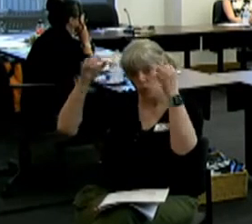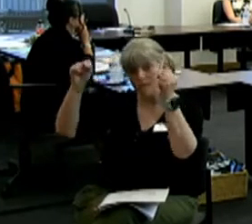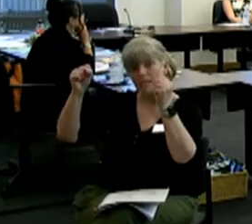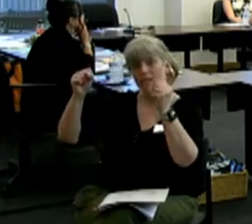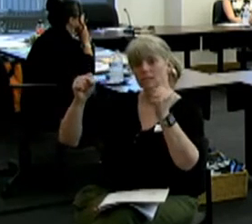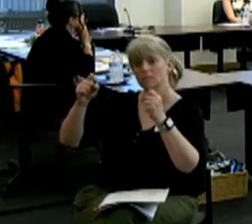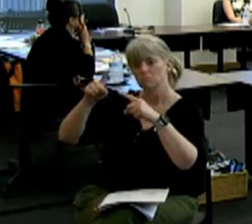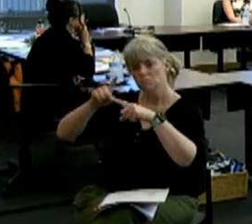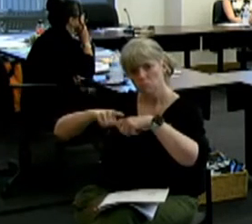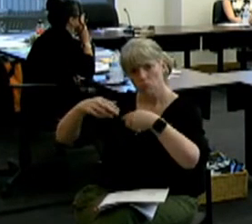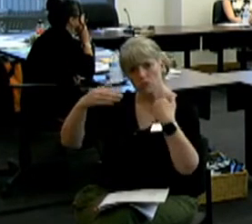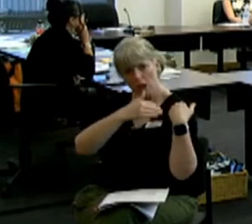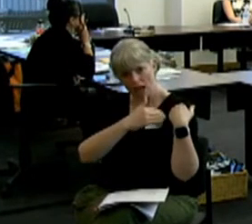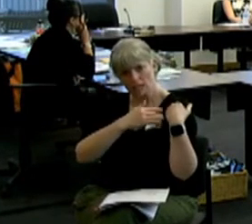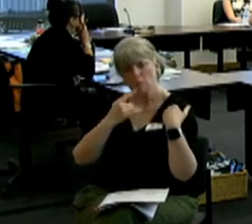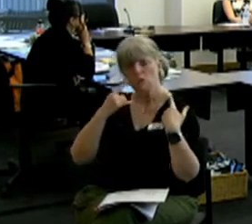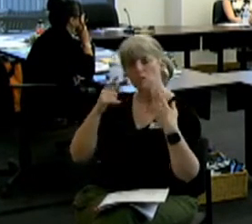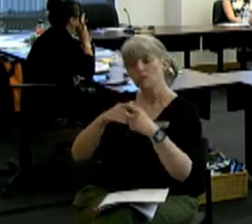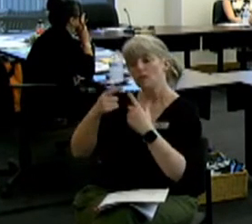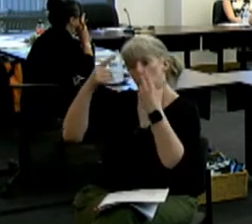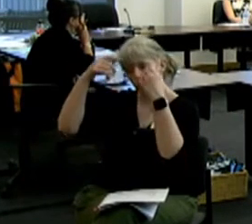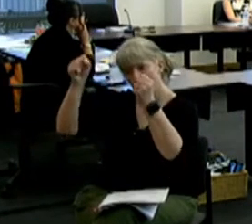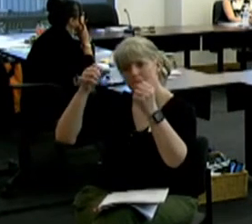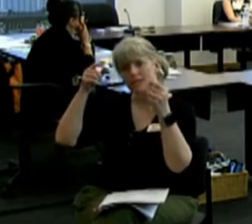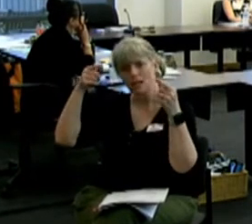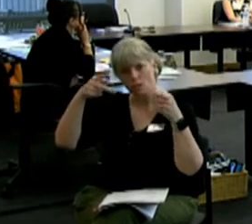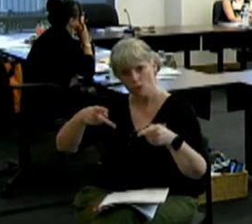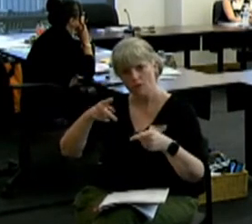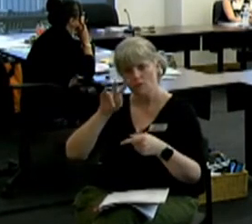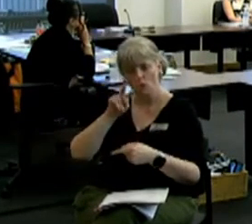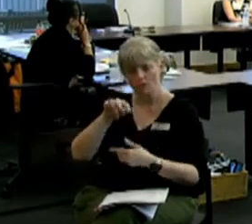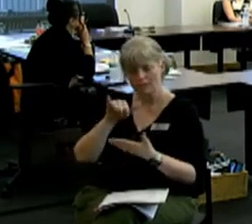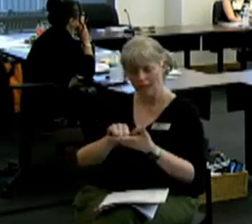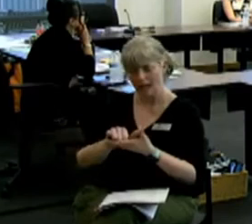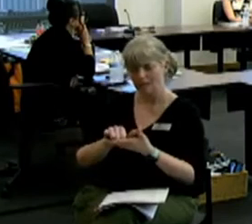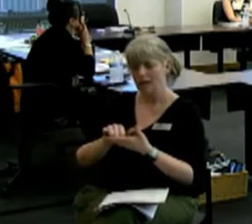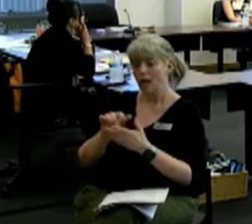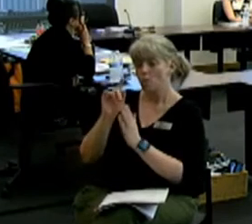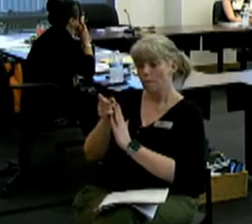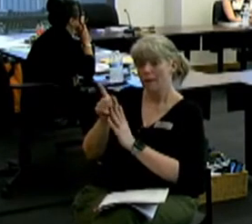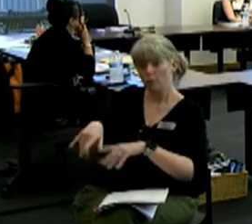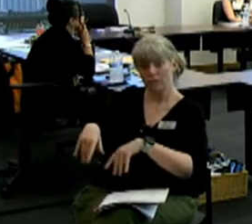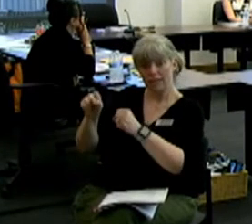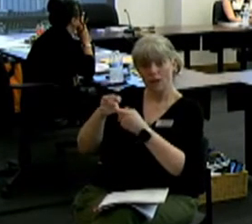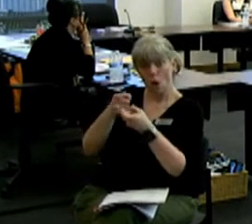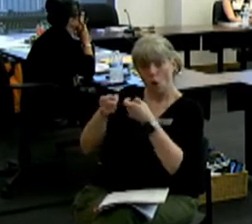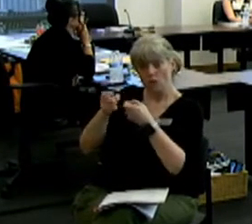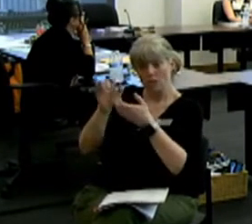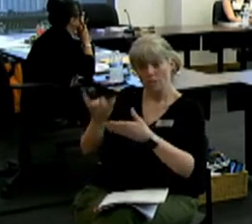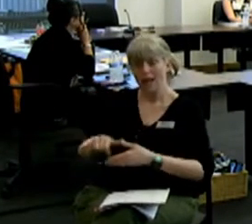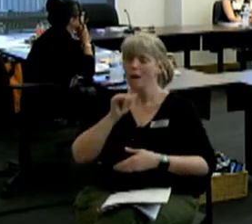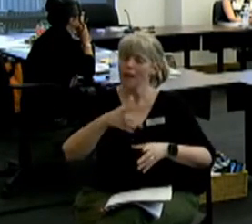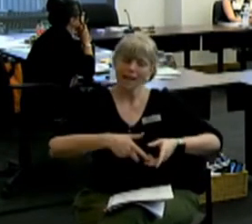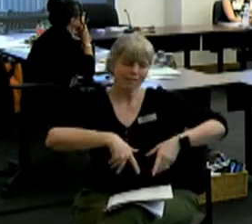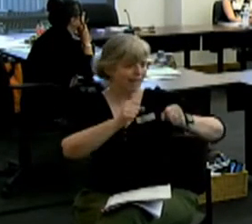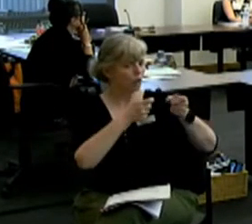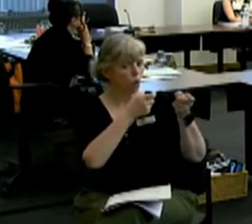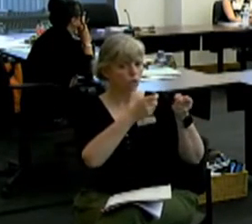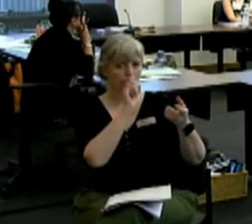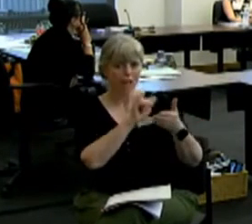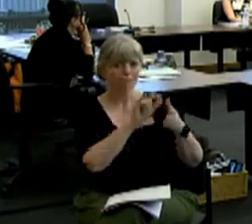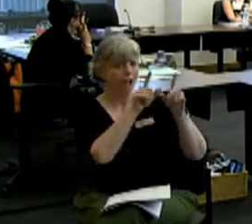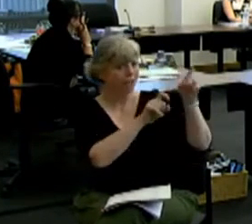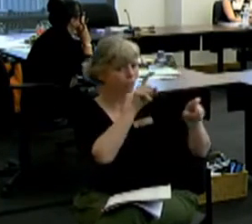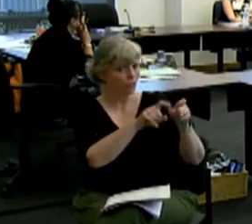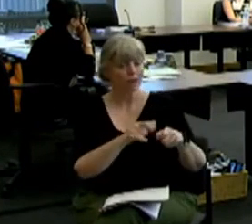the president that should be looking at what they do, not us. Okay, the minute we take ownership of that, then it's I'm not us. taking ownership. I'm asking a